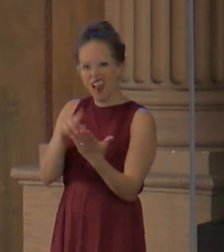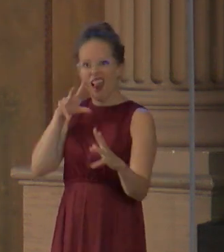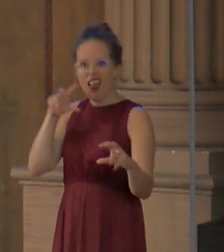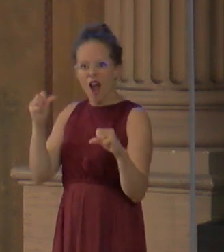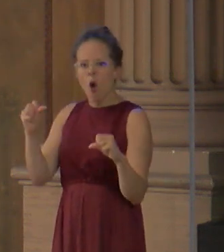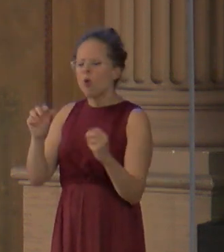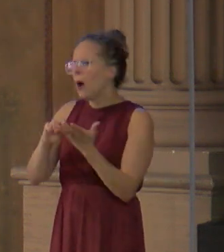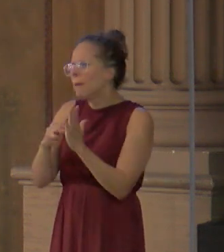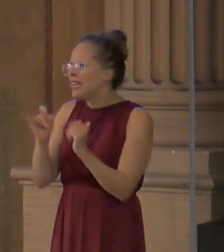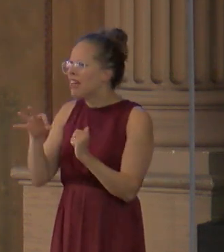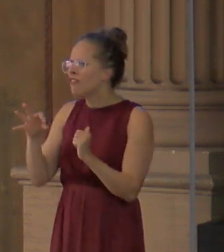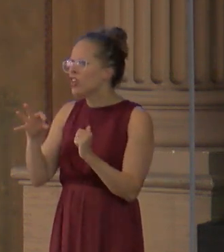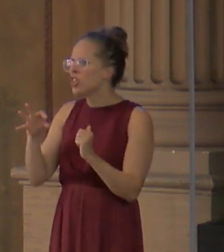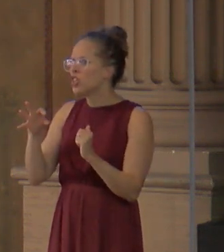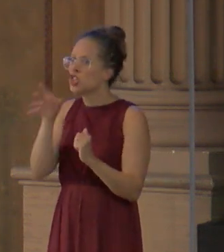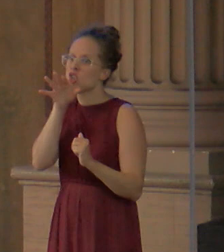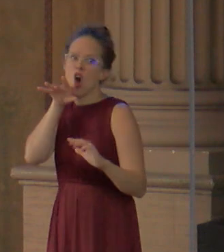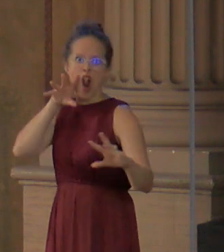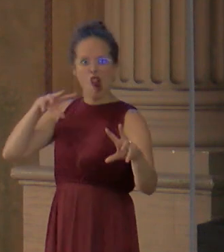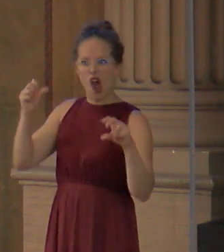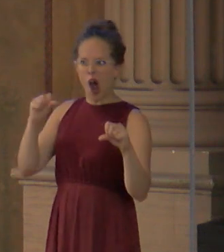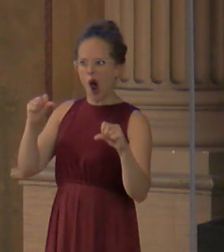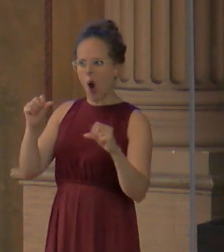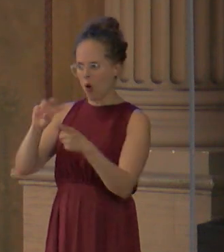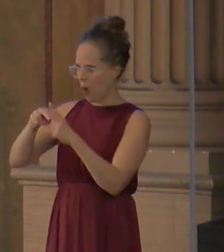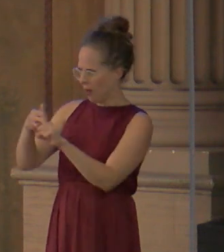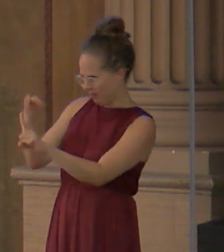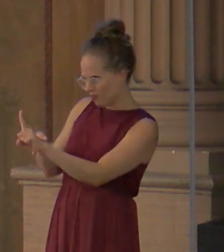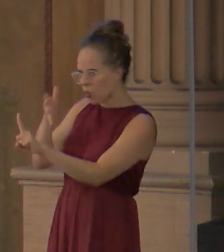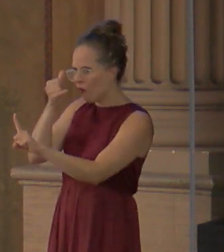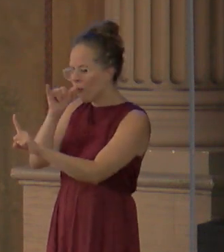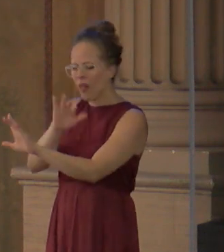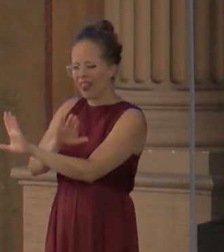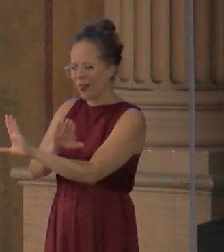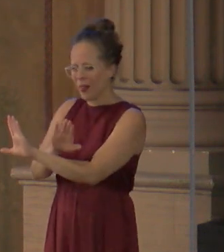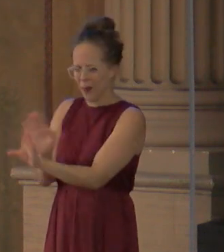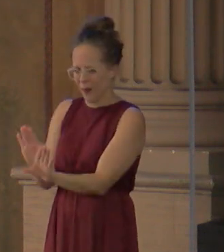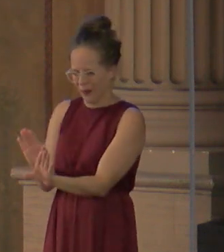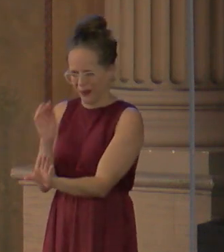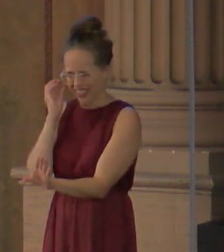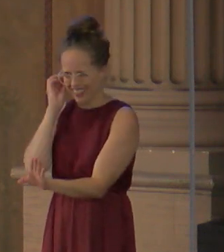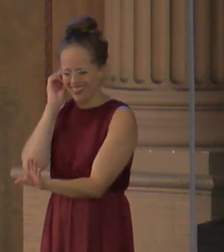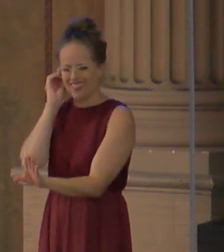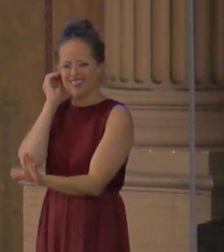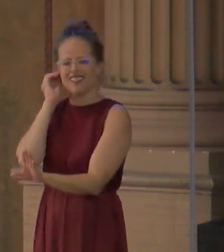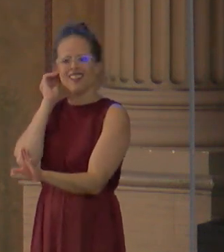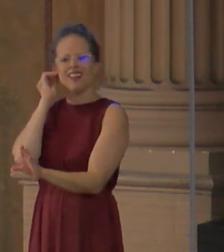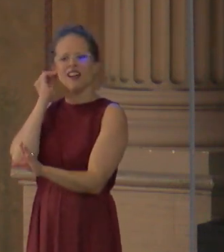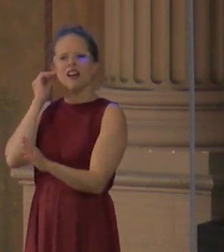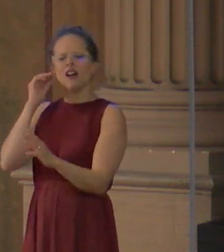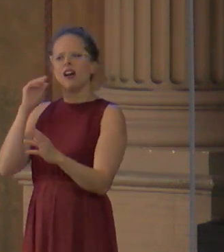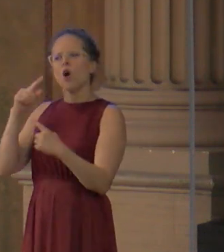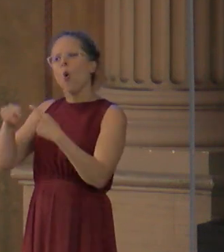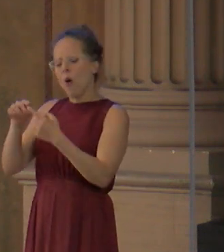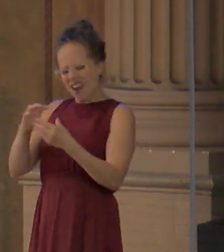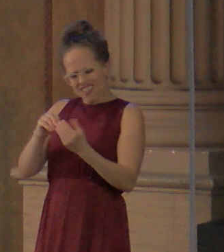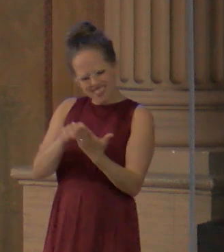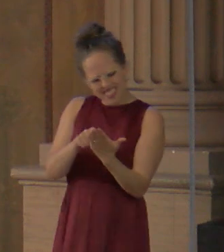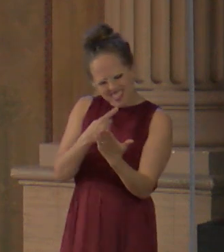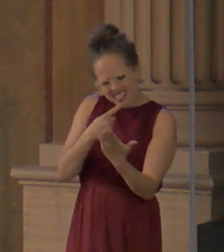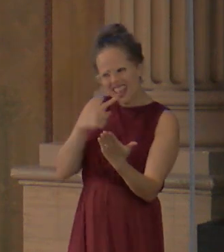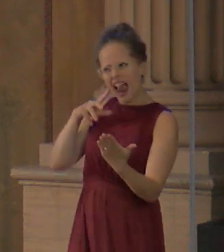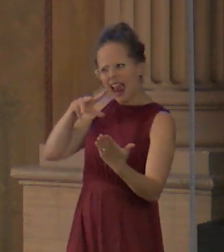mean that you're foolish because you have a loud voice, right? That's not what that means. It carries with it this idea that it's